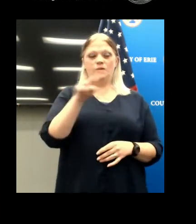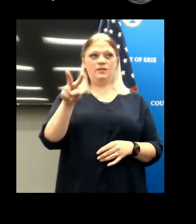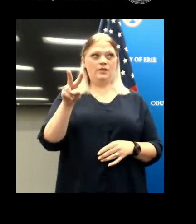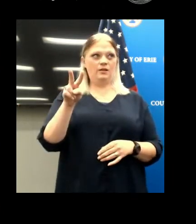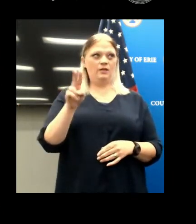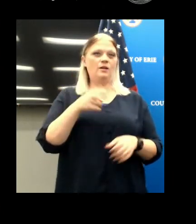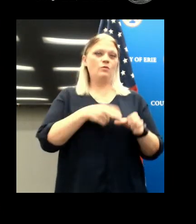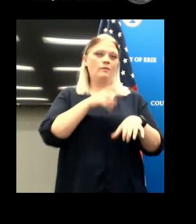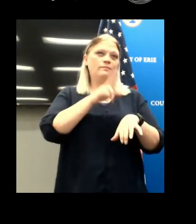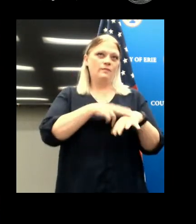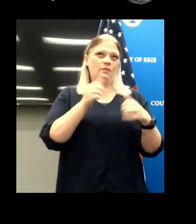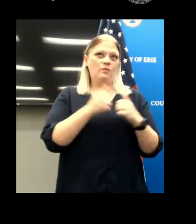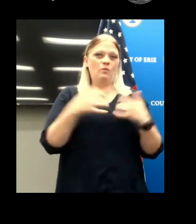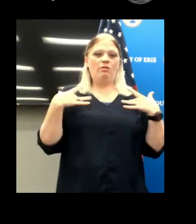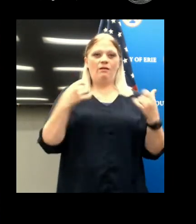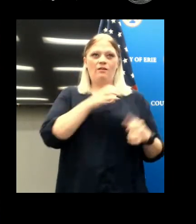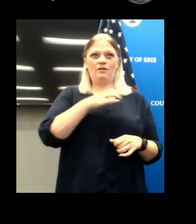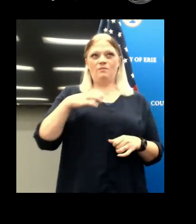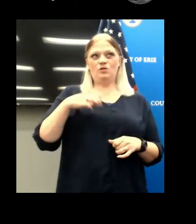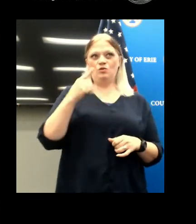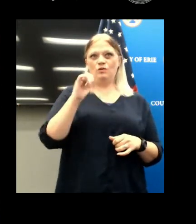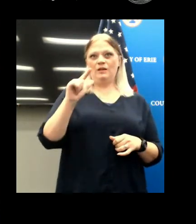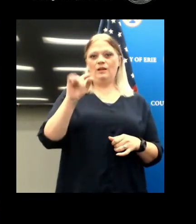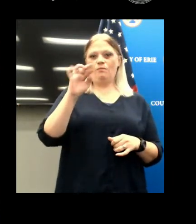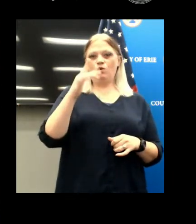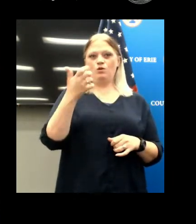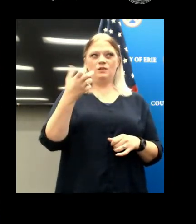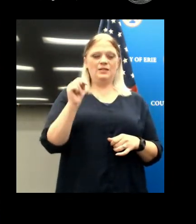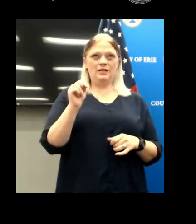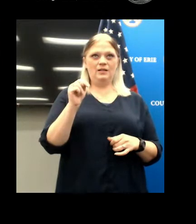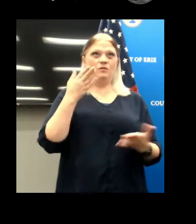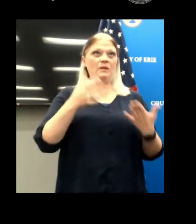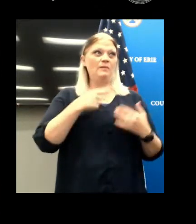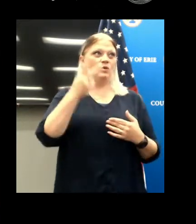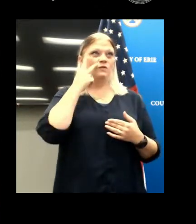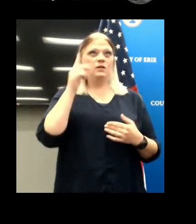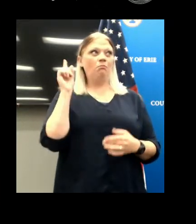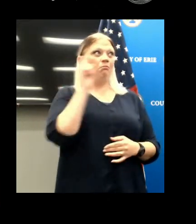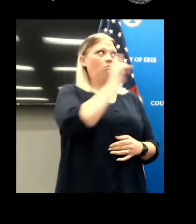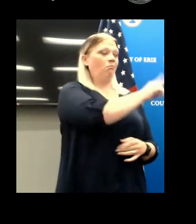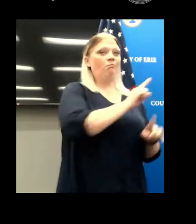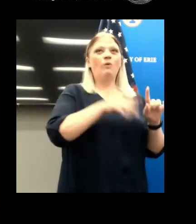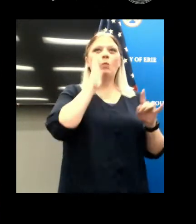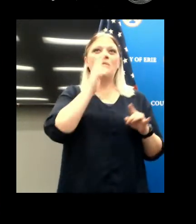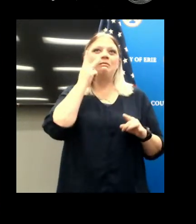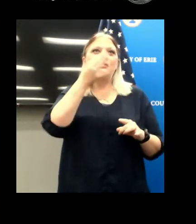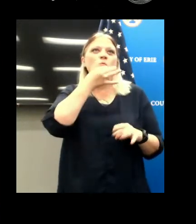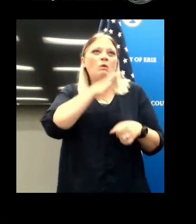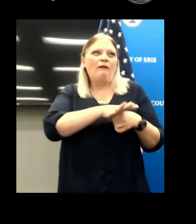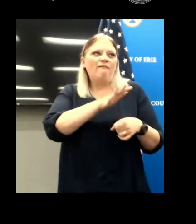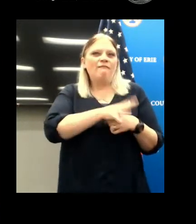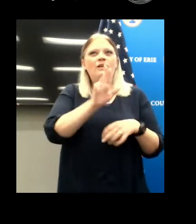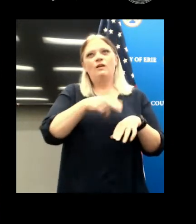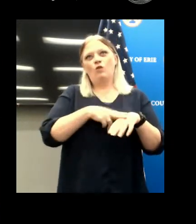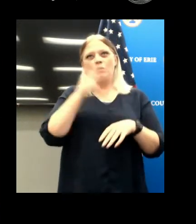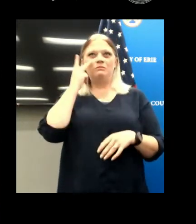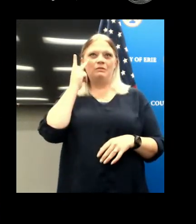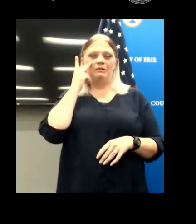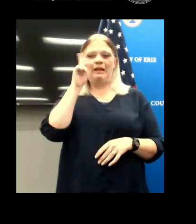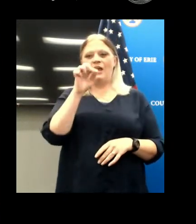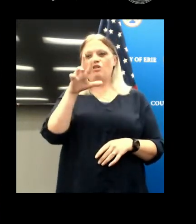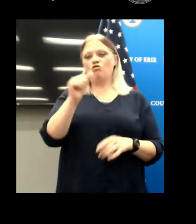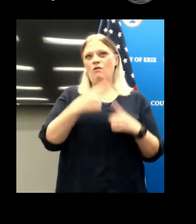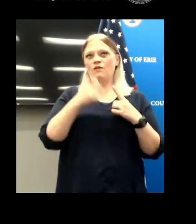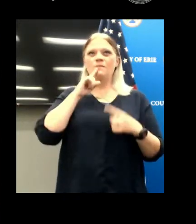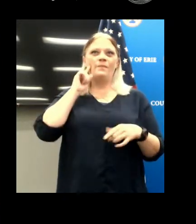joined, of course, by our Health Commissioner, Dr. Gail Burstein, who you may have seen go across the screen, but you will see soon enough. And, of course, Kendra Schmidt from Deaf